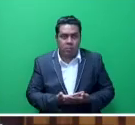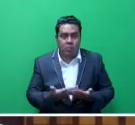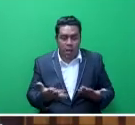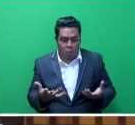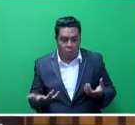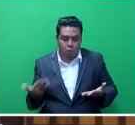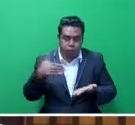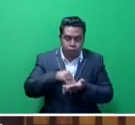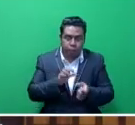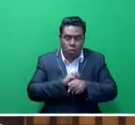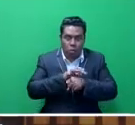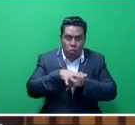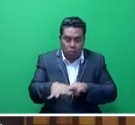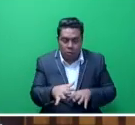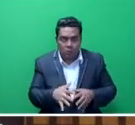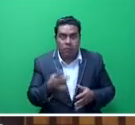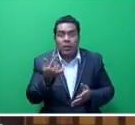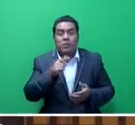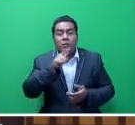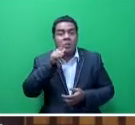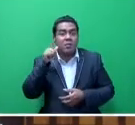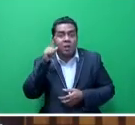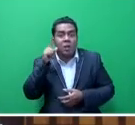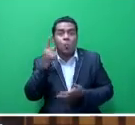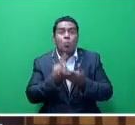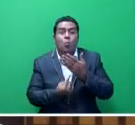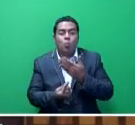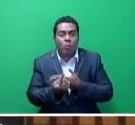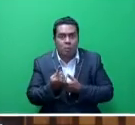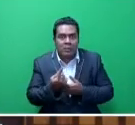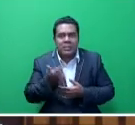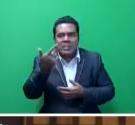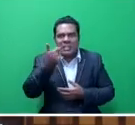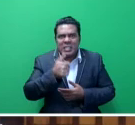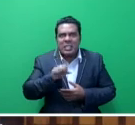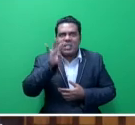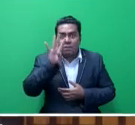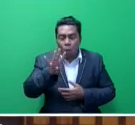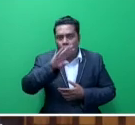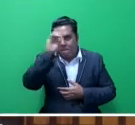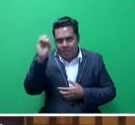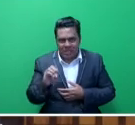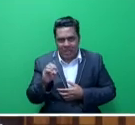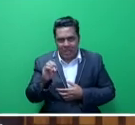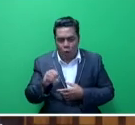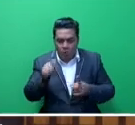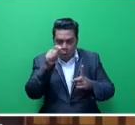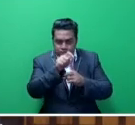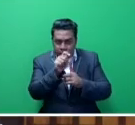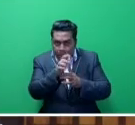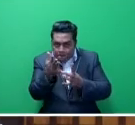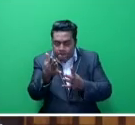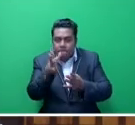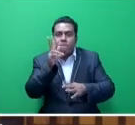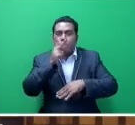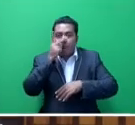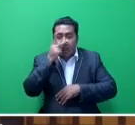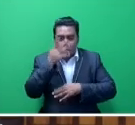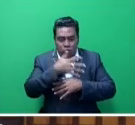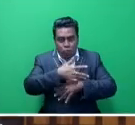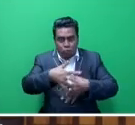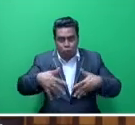hope. As of yesterday, Mr. Speaker, sir, 64% of our target population, in other